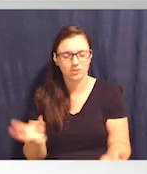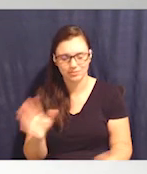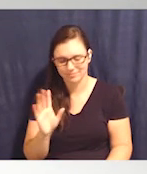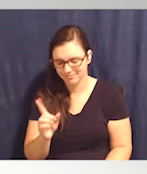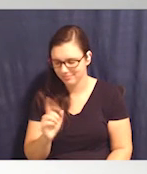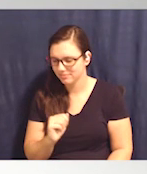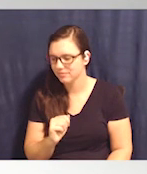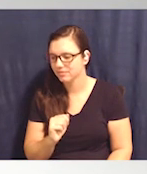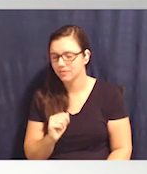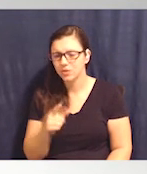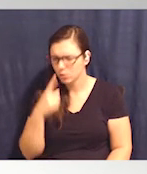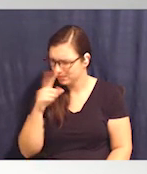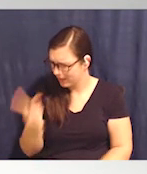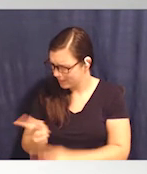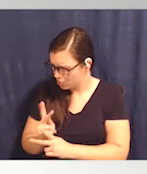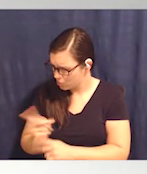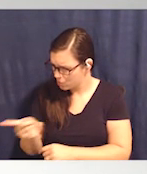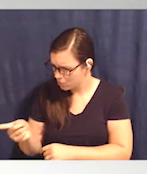minute?